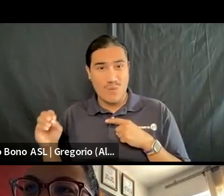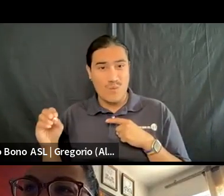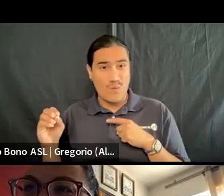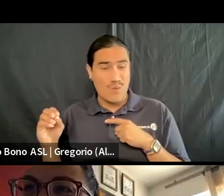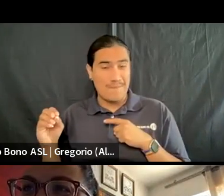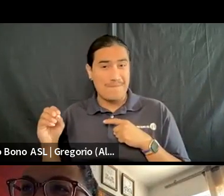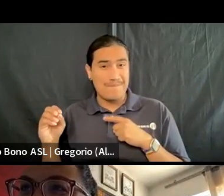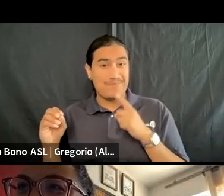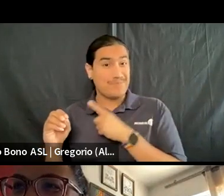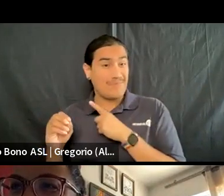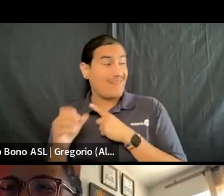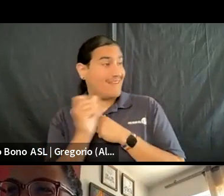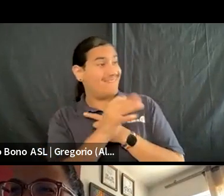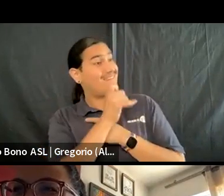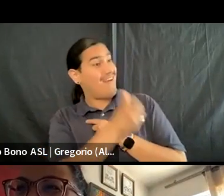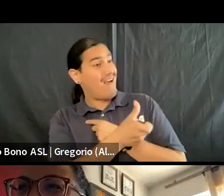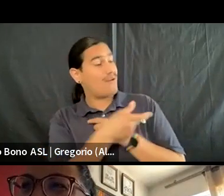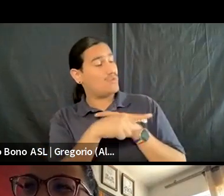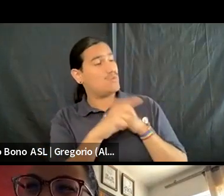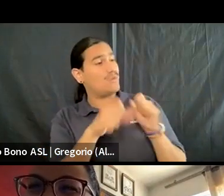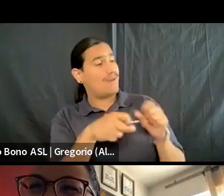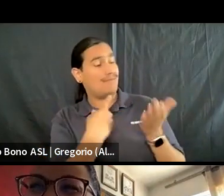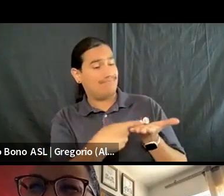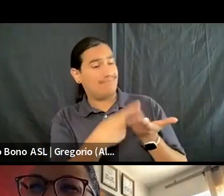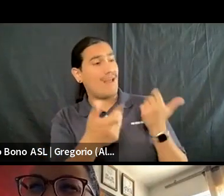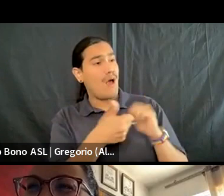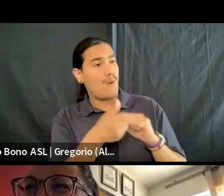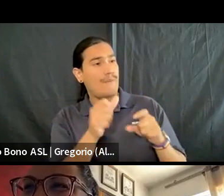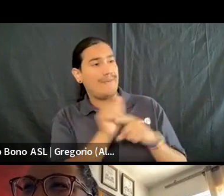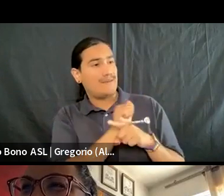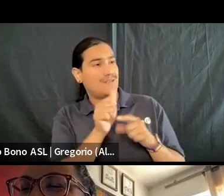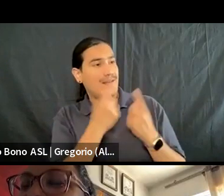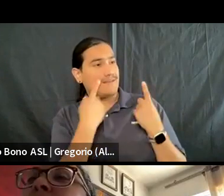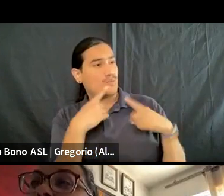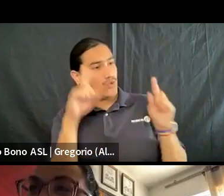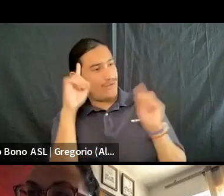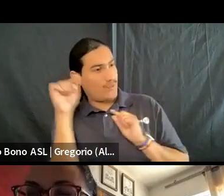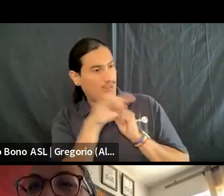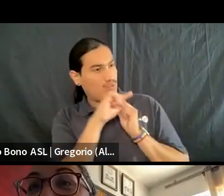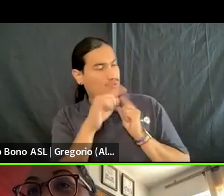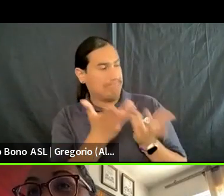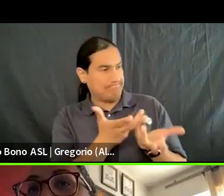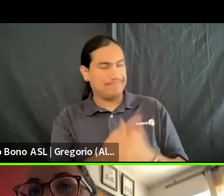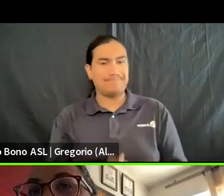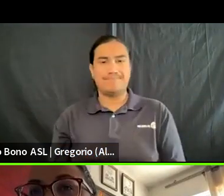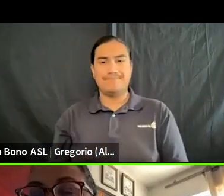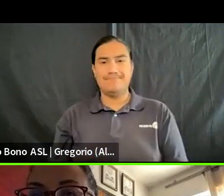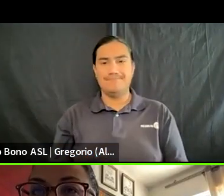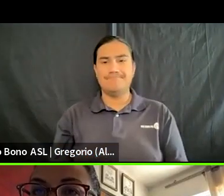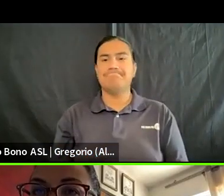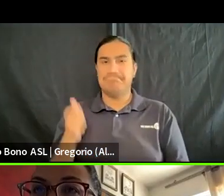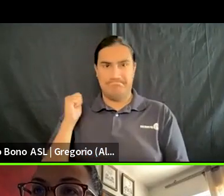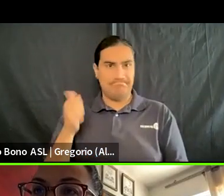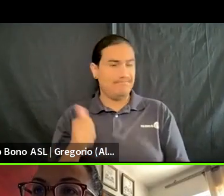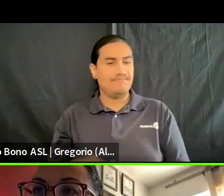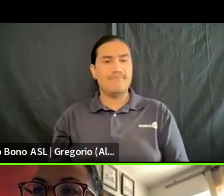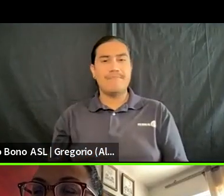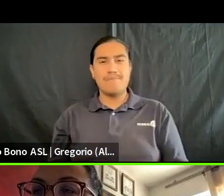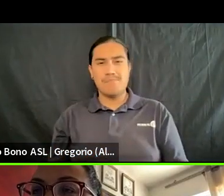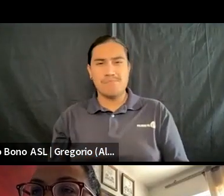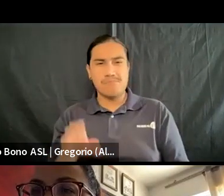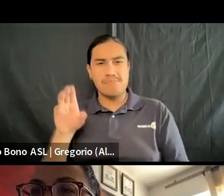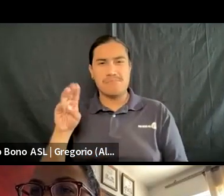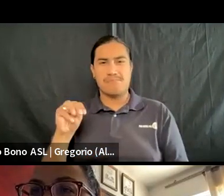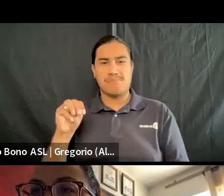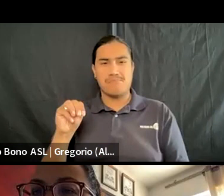And if not, you could talk about how this exercise worked for you. I love that. I want to